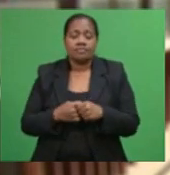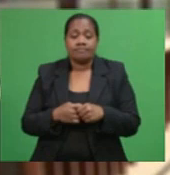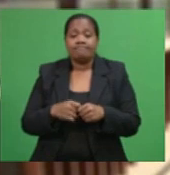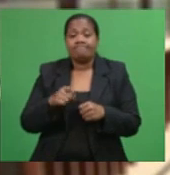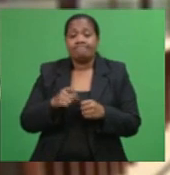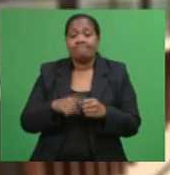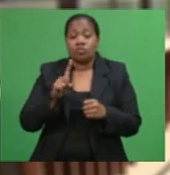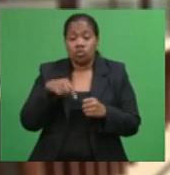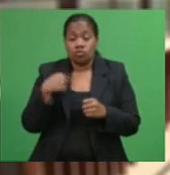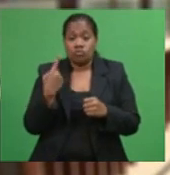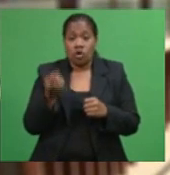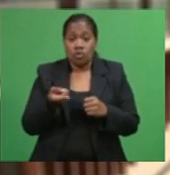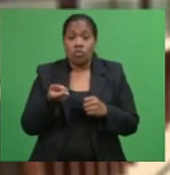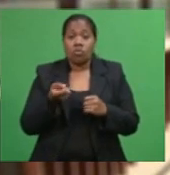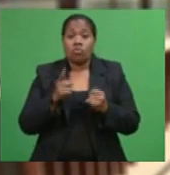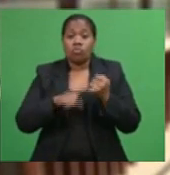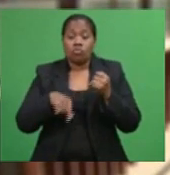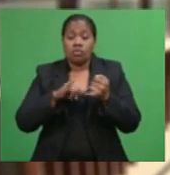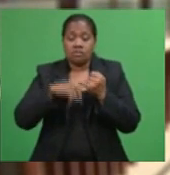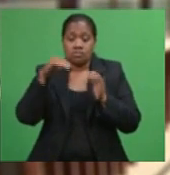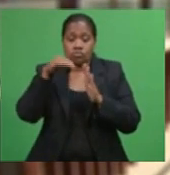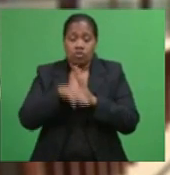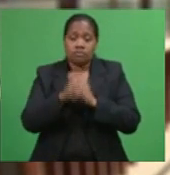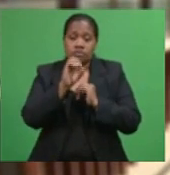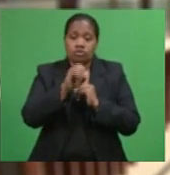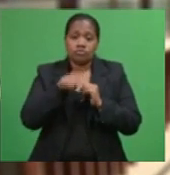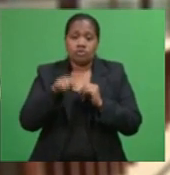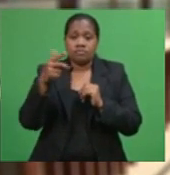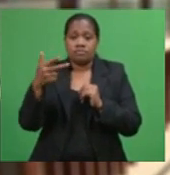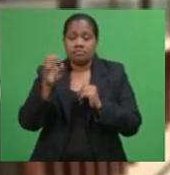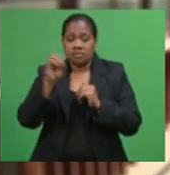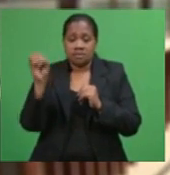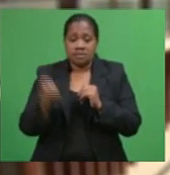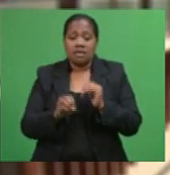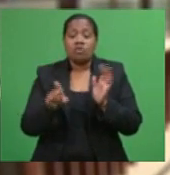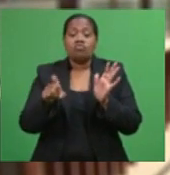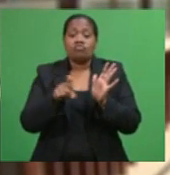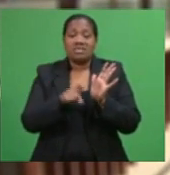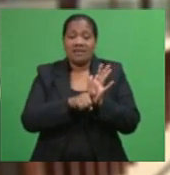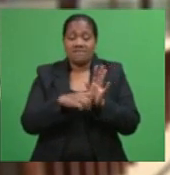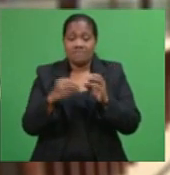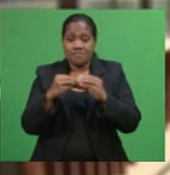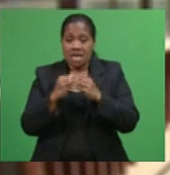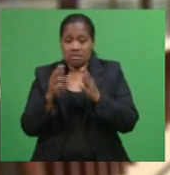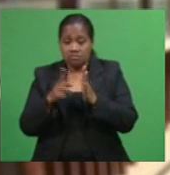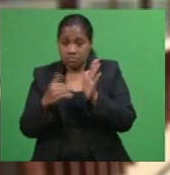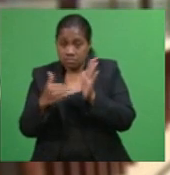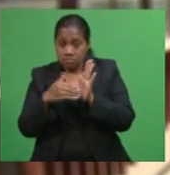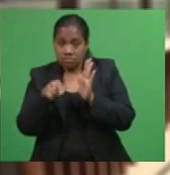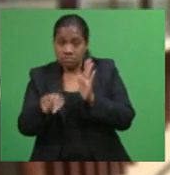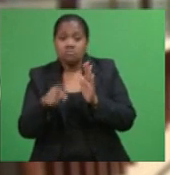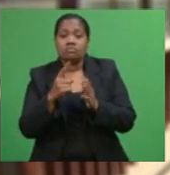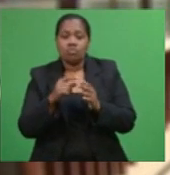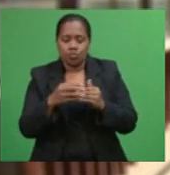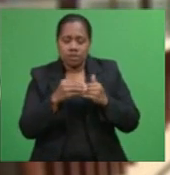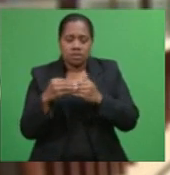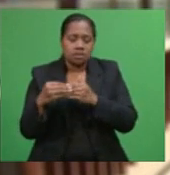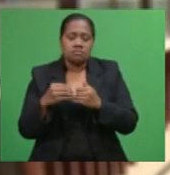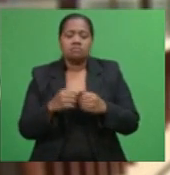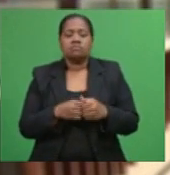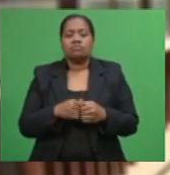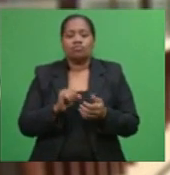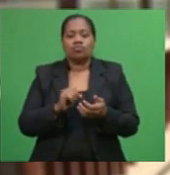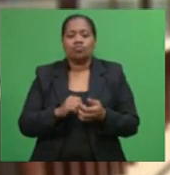is forecast to drop by 0.8%, while the Reserve Bank of New Zealand is expected to leave its interest rates unchanged